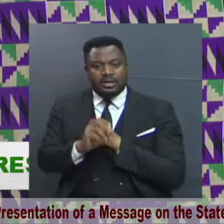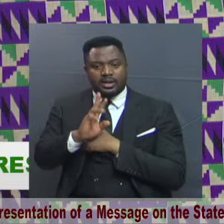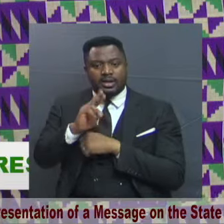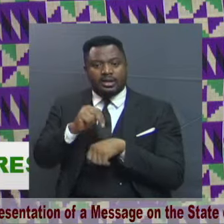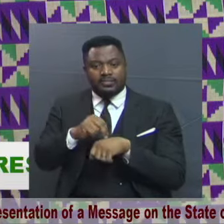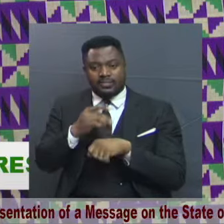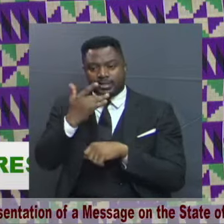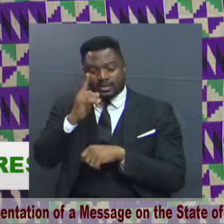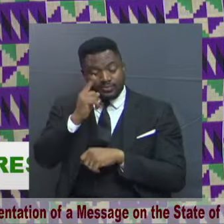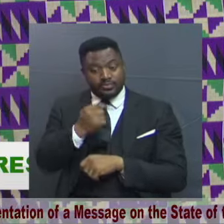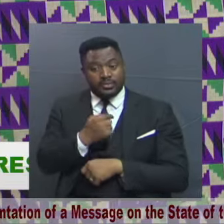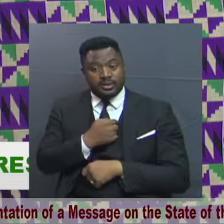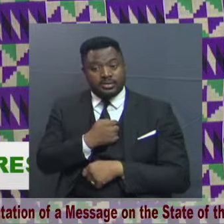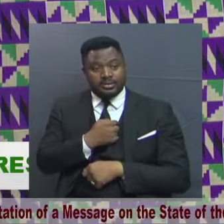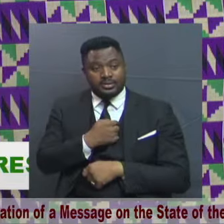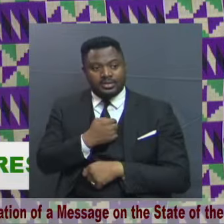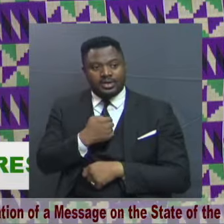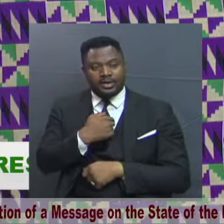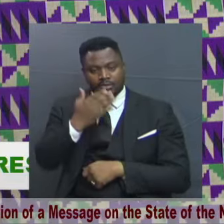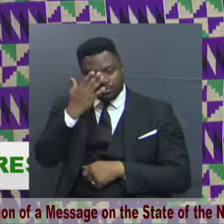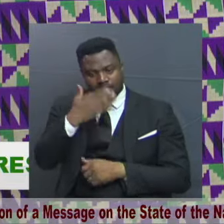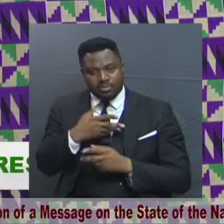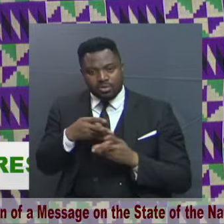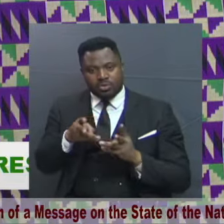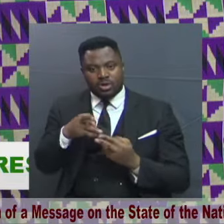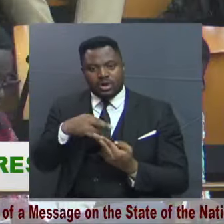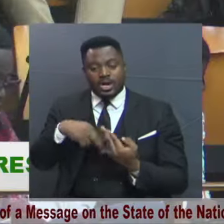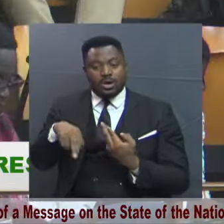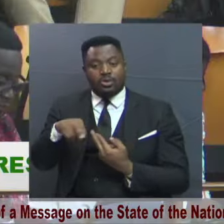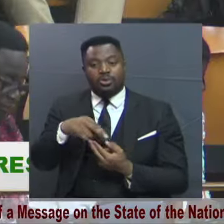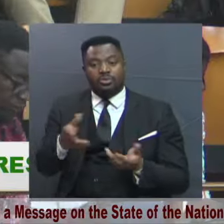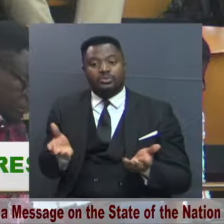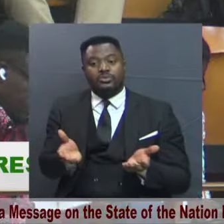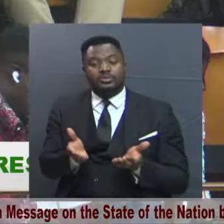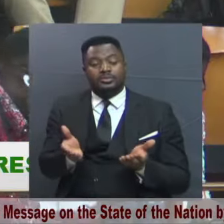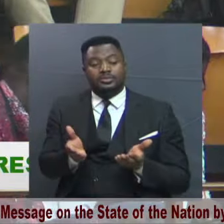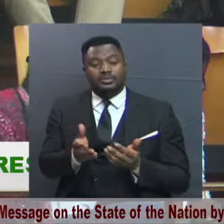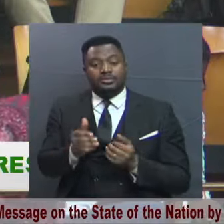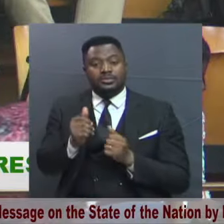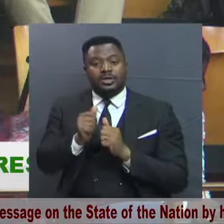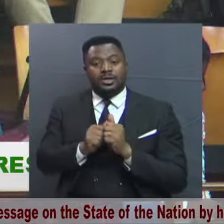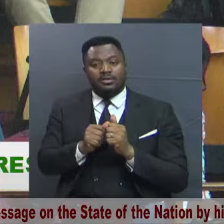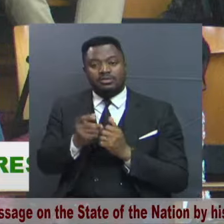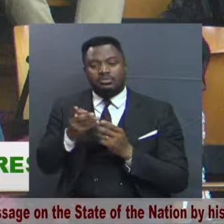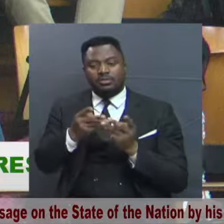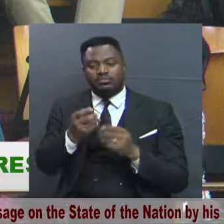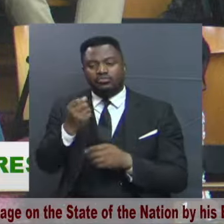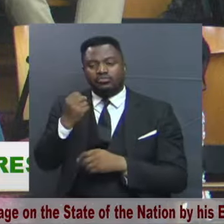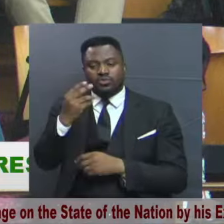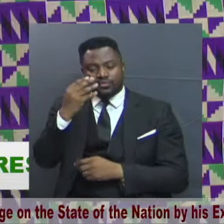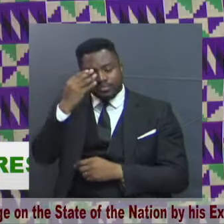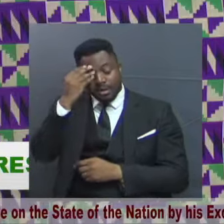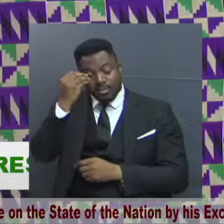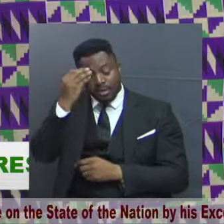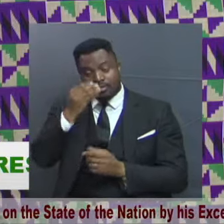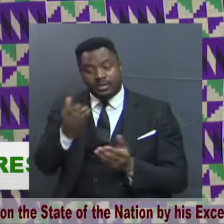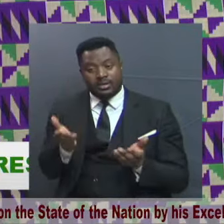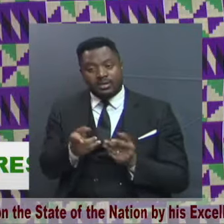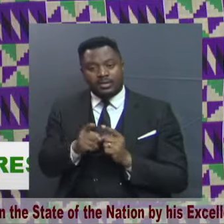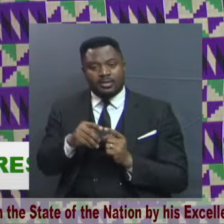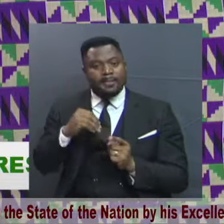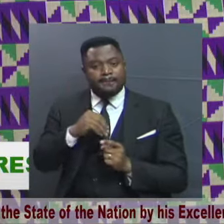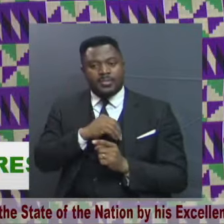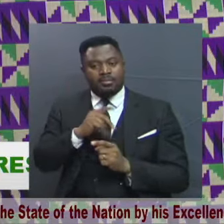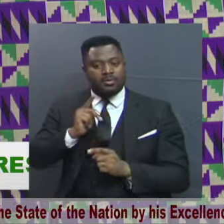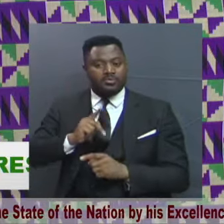luckily for me I know my way around the place having spent 12 memorable years here as a member